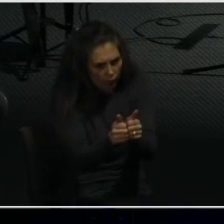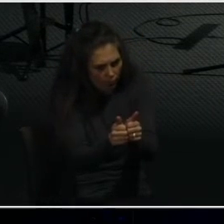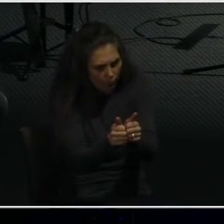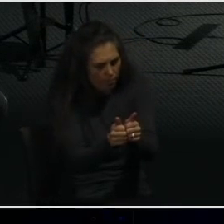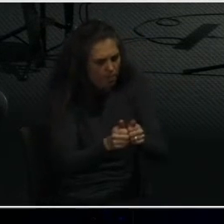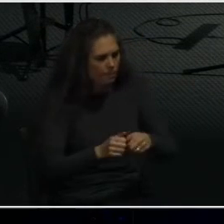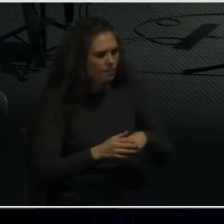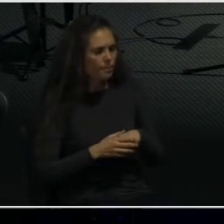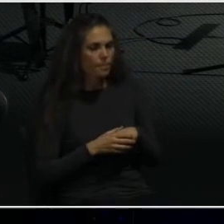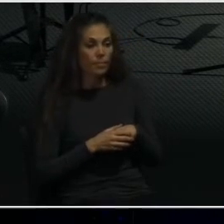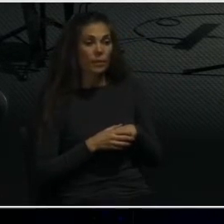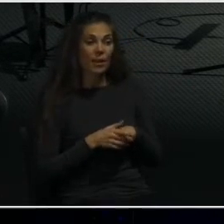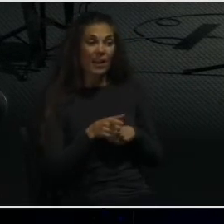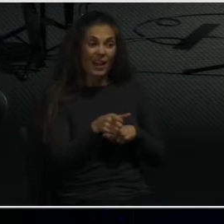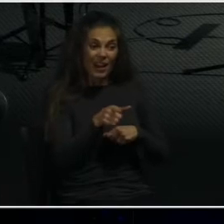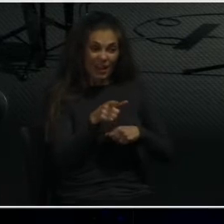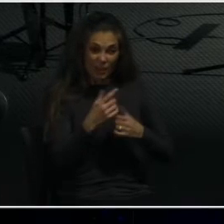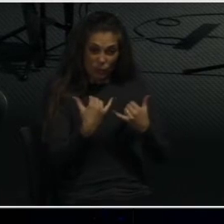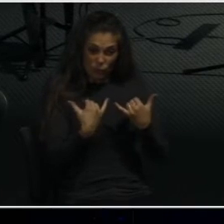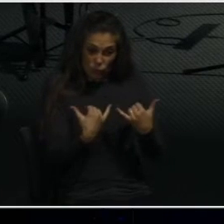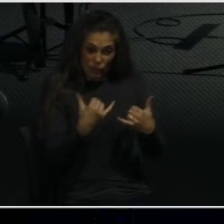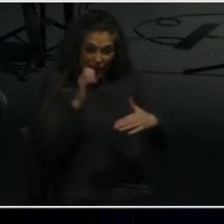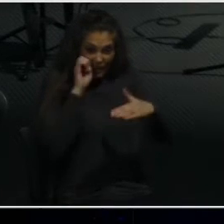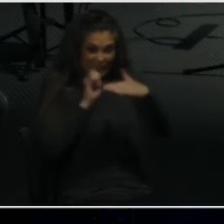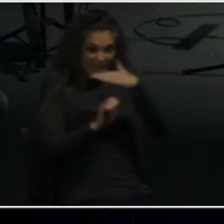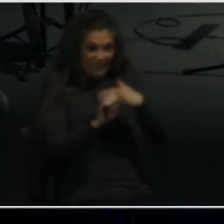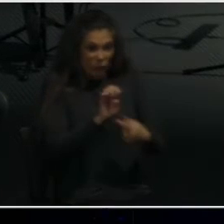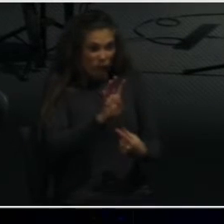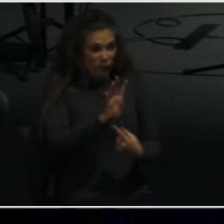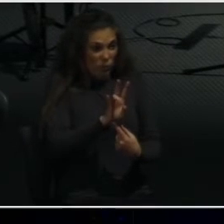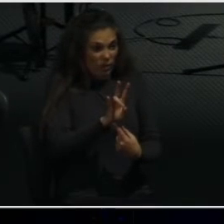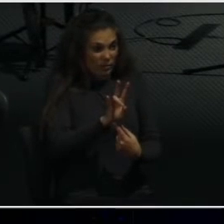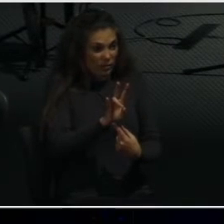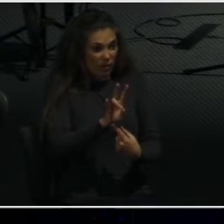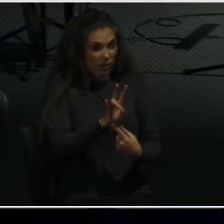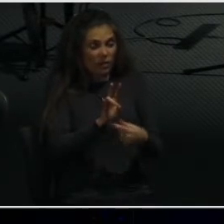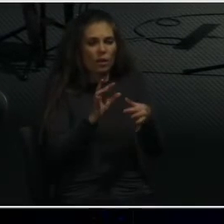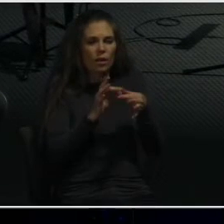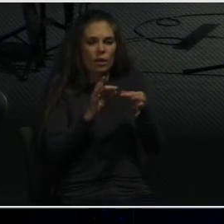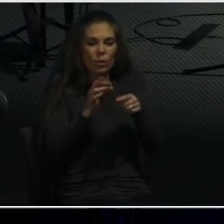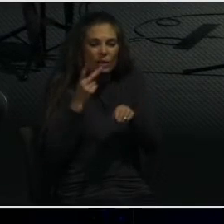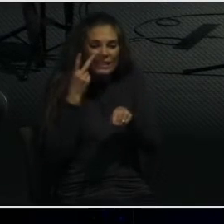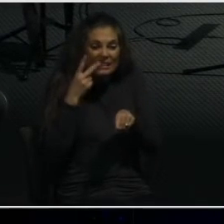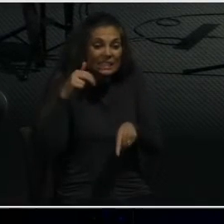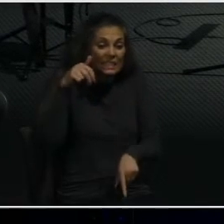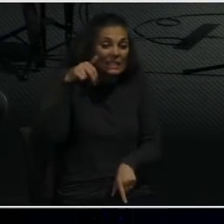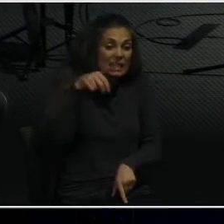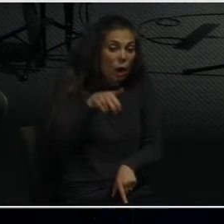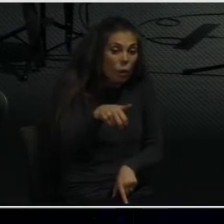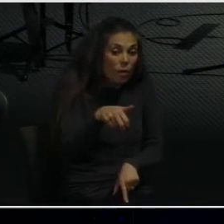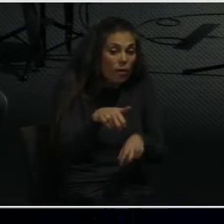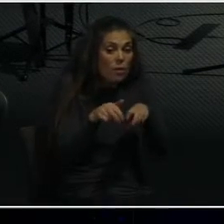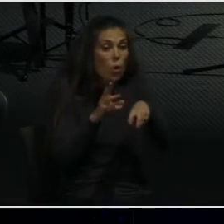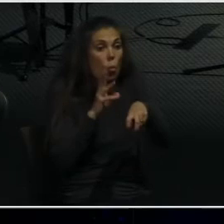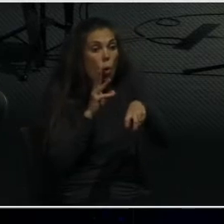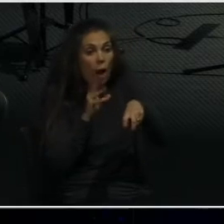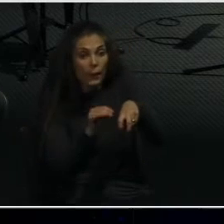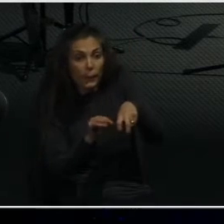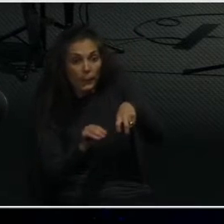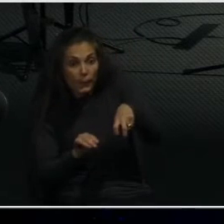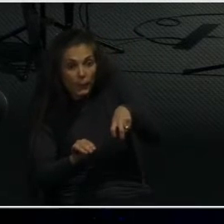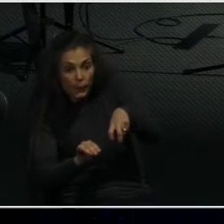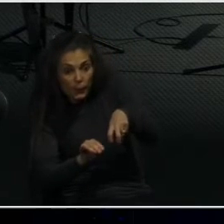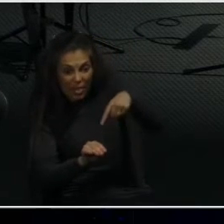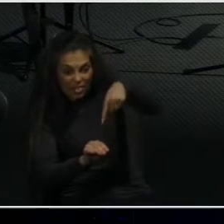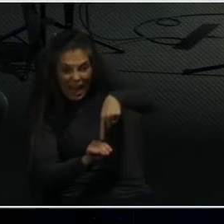focuses on that stream that starts at the stairway in the center of the temple. So see that stream coming out and flowing down. So